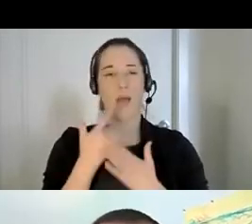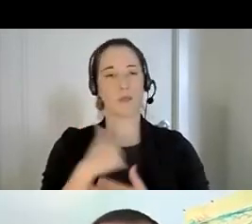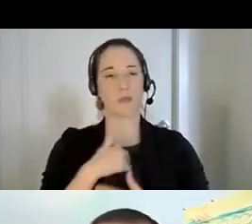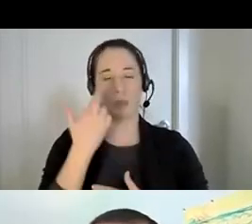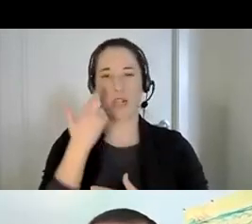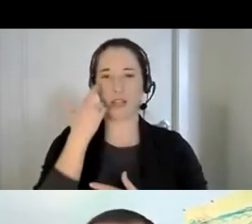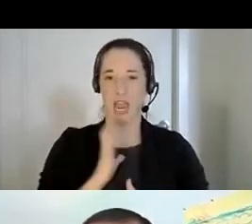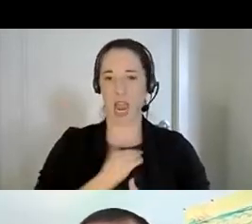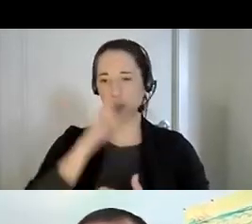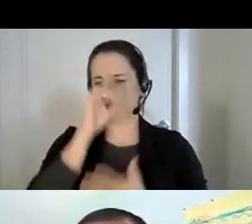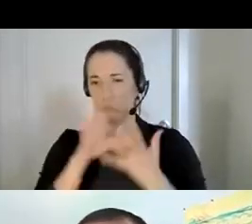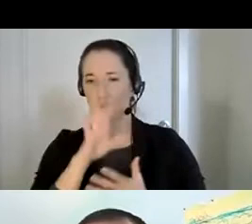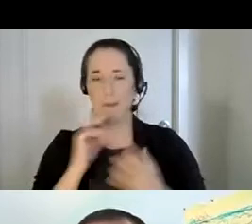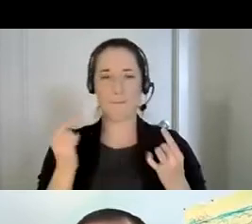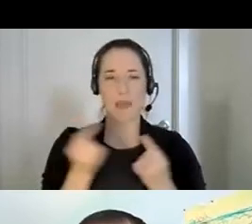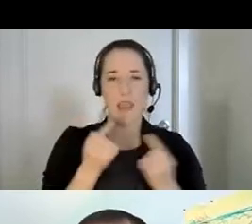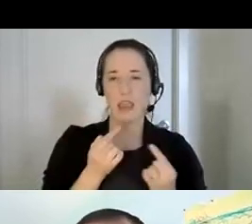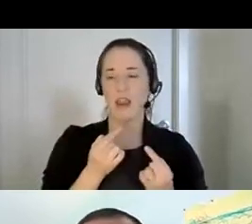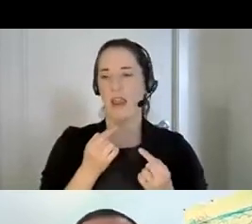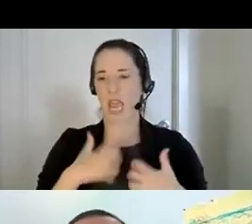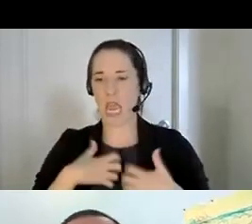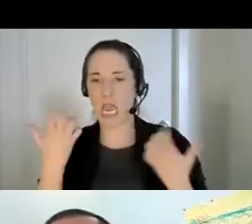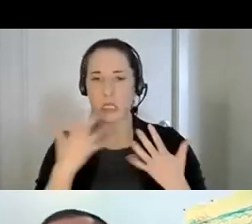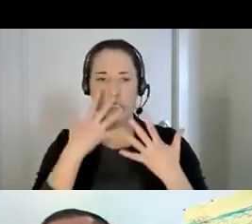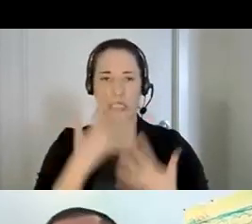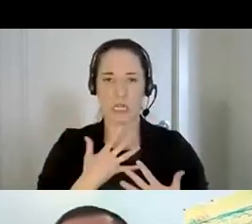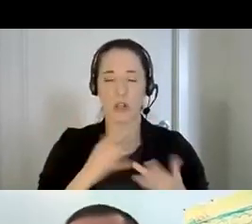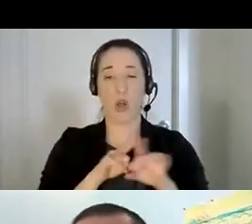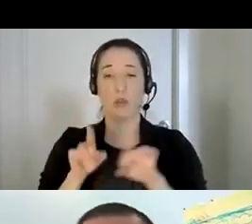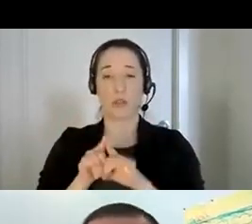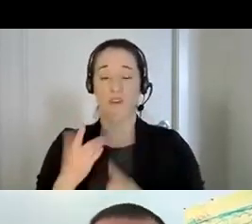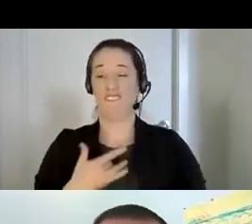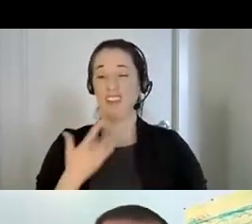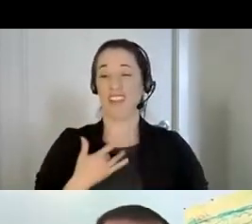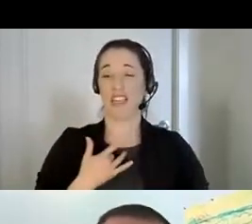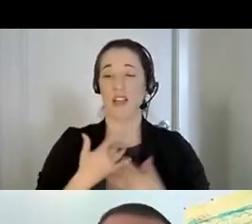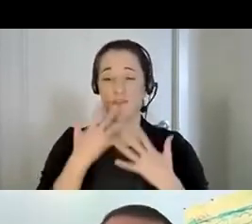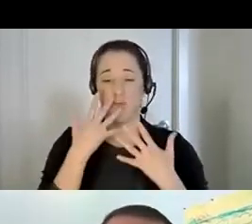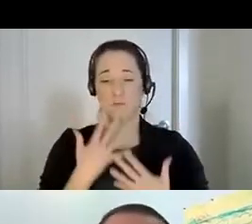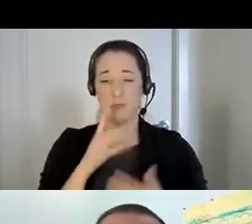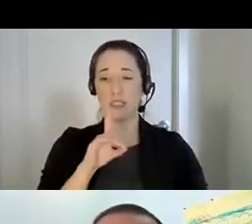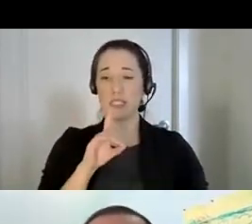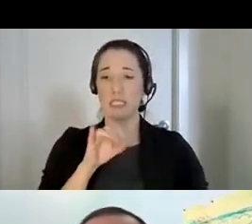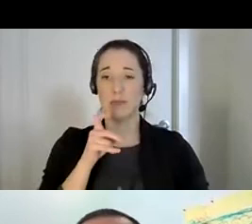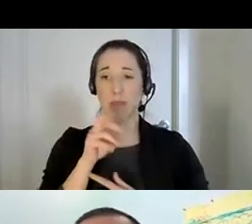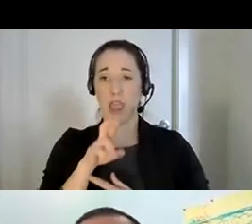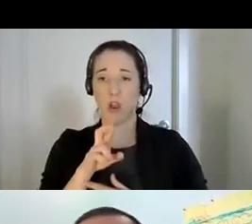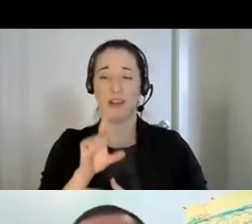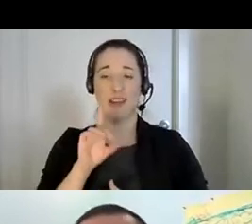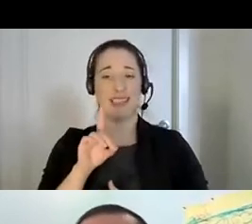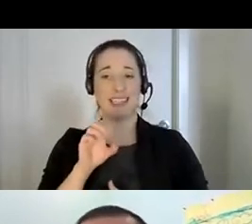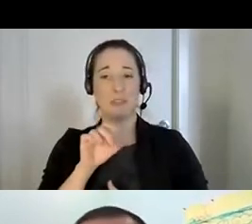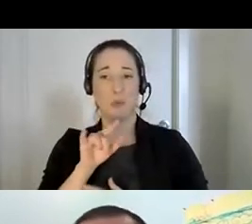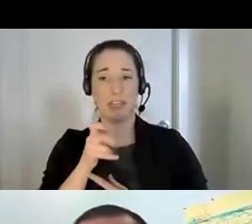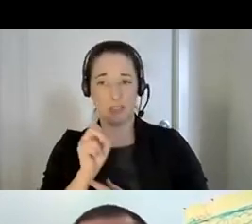difficulties, pain, anger, sadness, and sometimes feelings of desolation and despair are legitimate responses to a